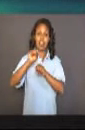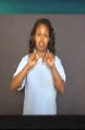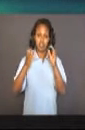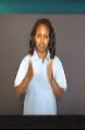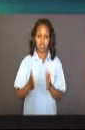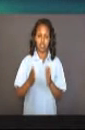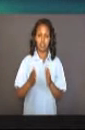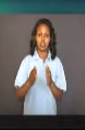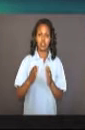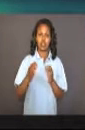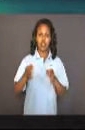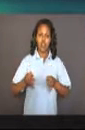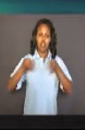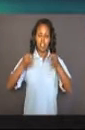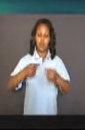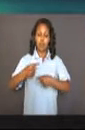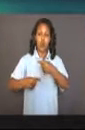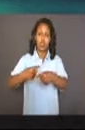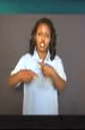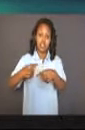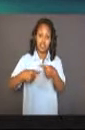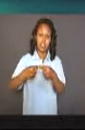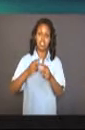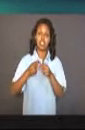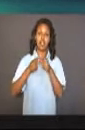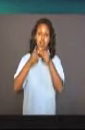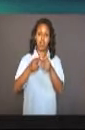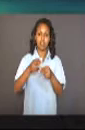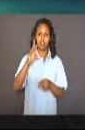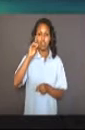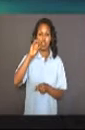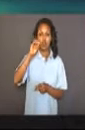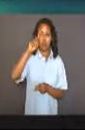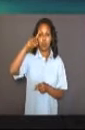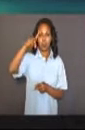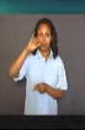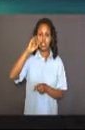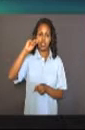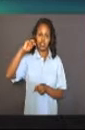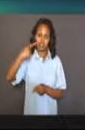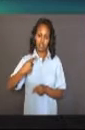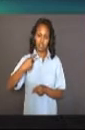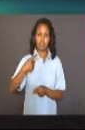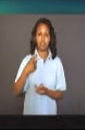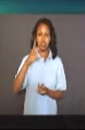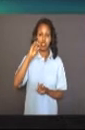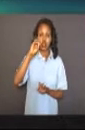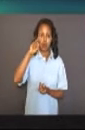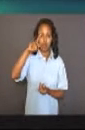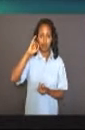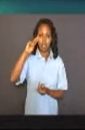scientists conduct a process called doping. Doping is